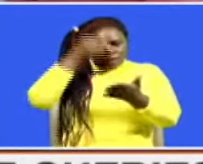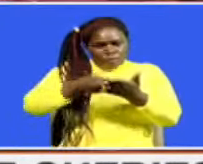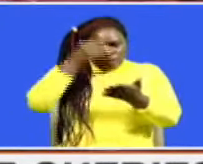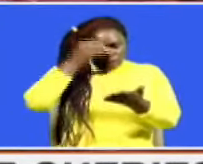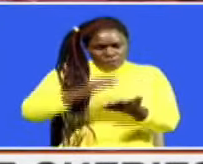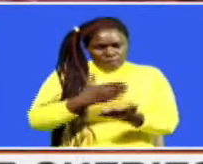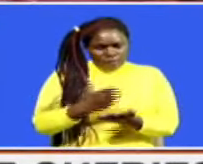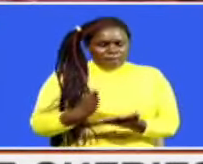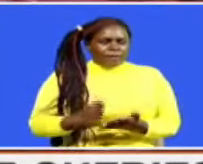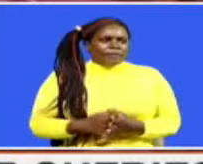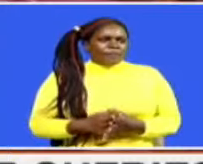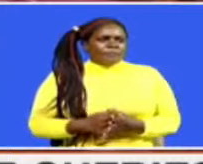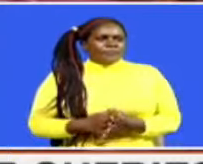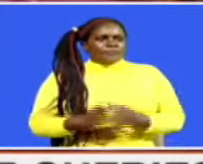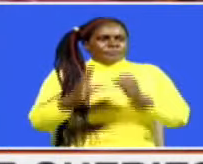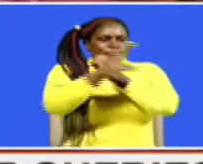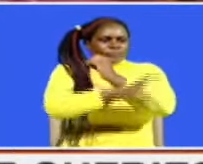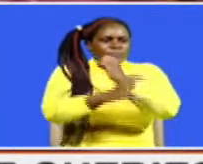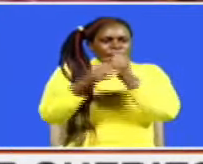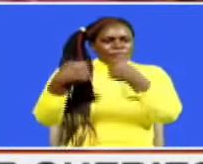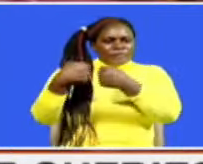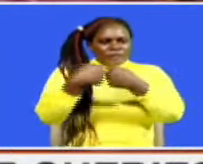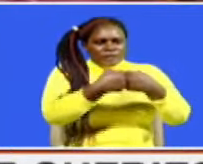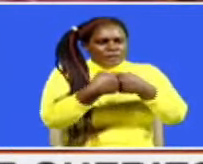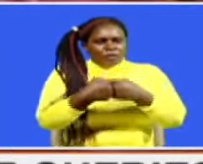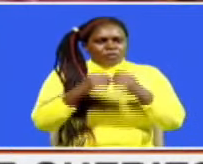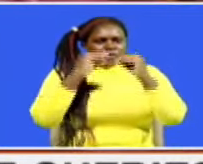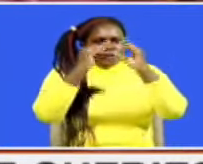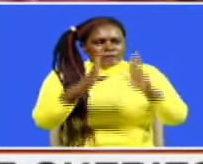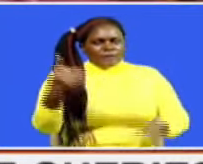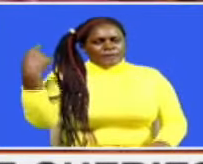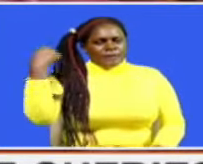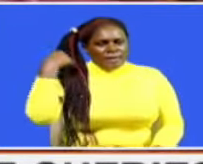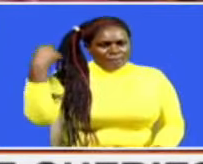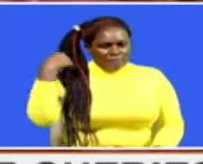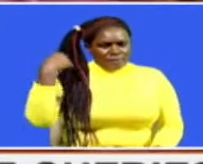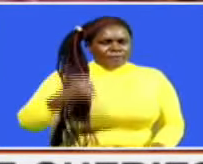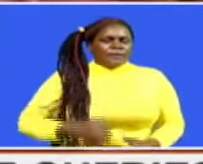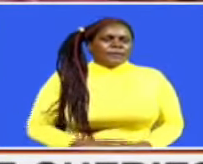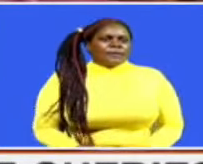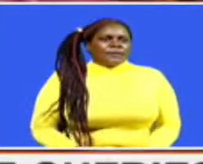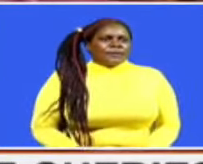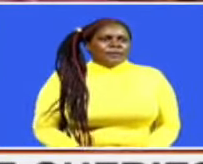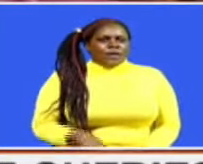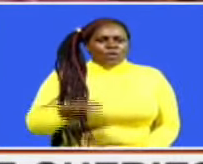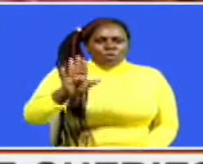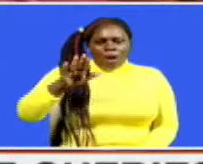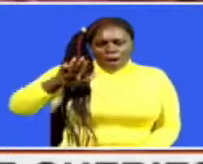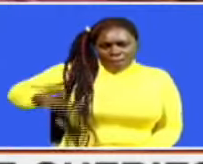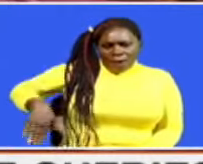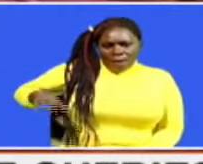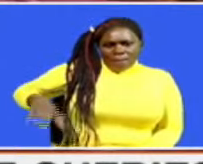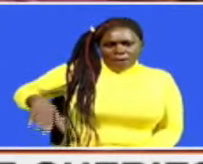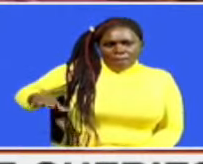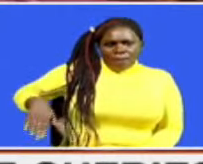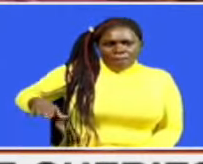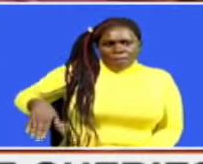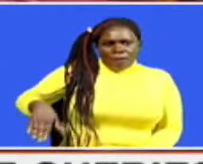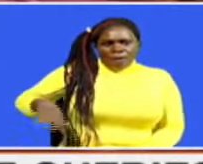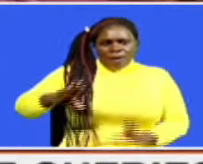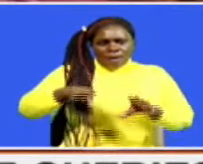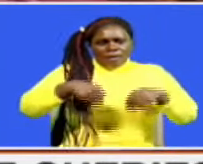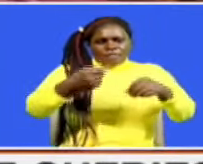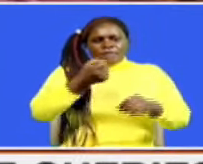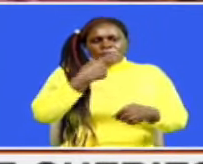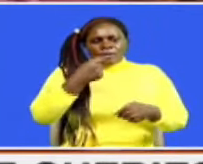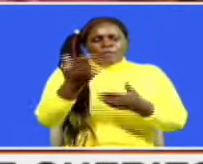sector. This country is struggling with the teacher numbers. And with your delayed in giving